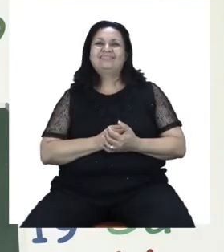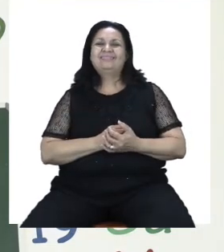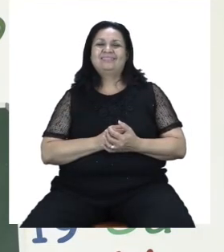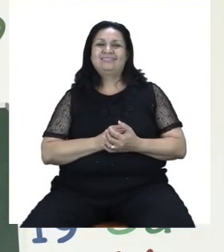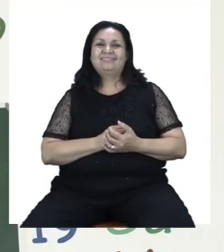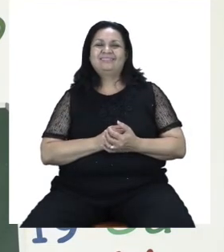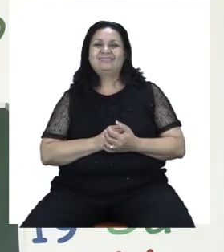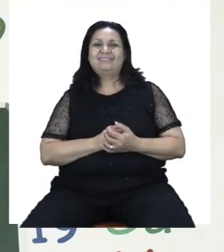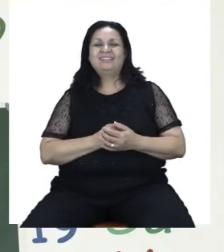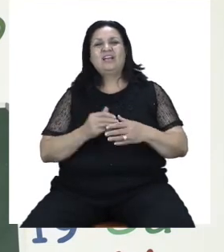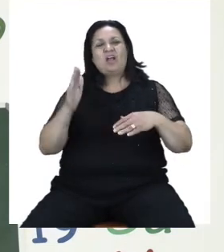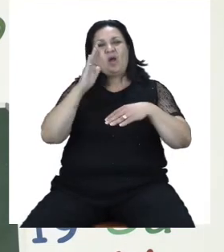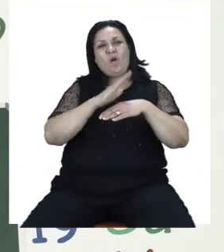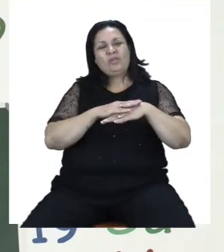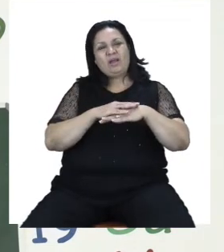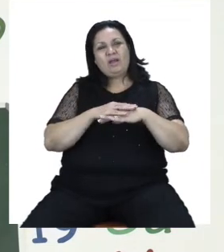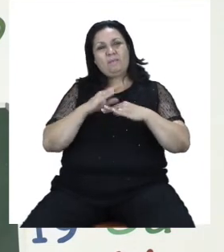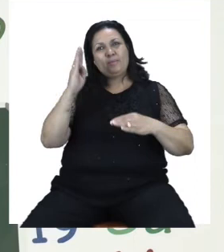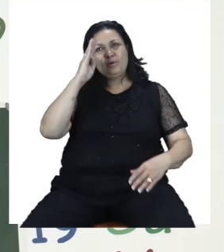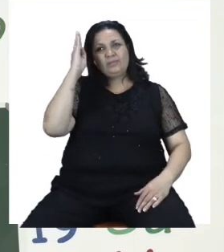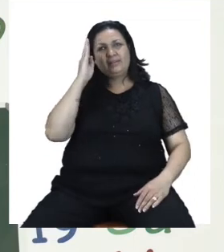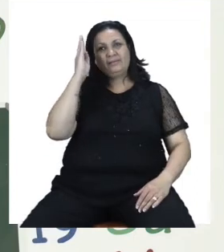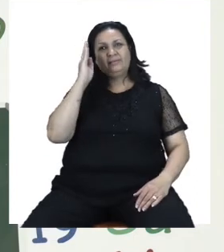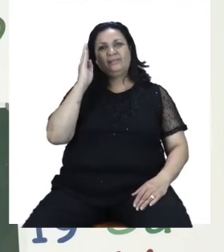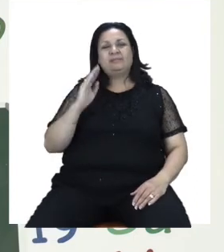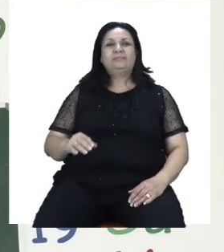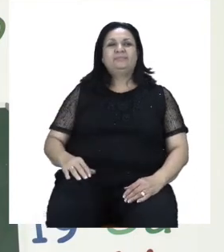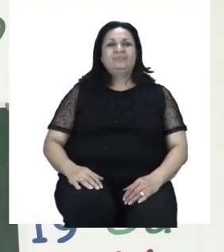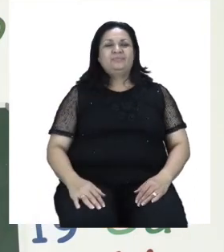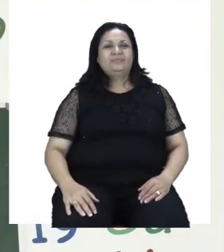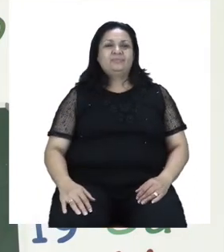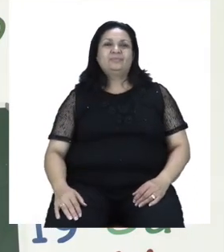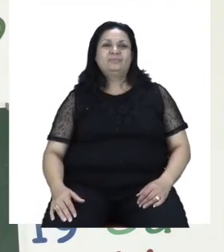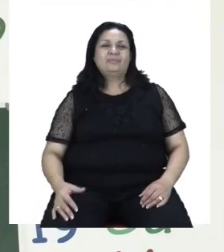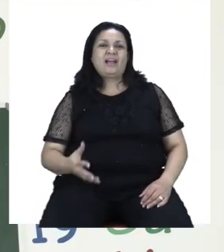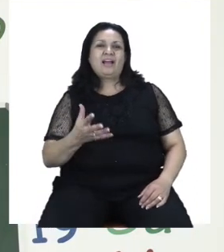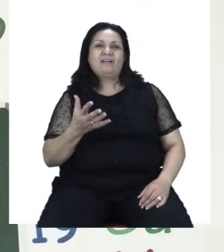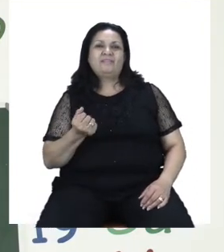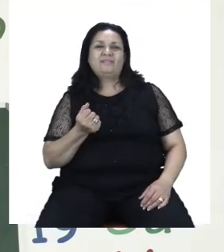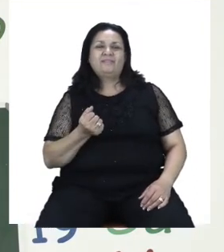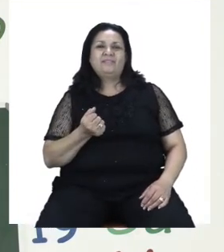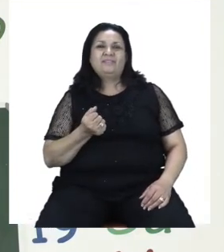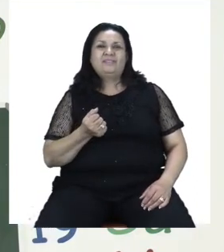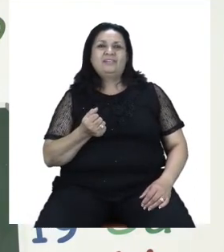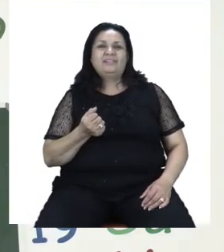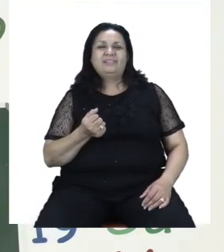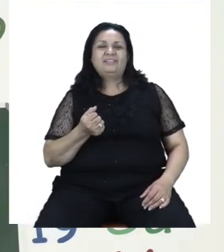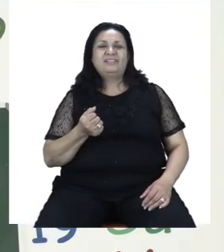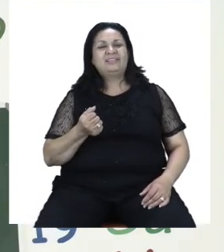the blue side. And then I have a toy